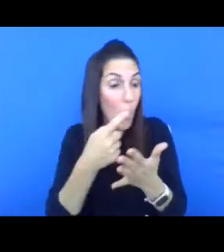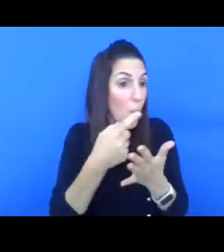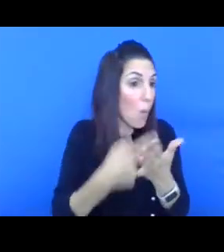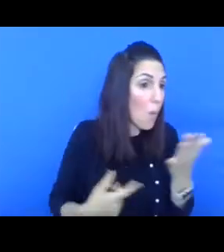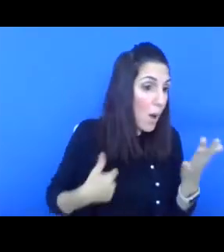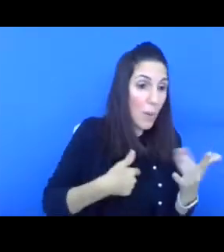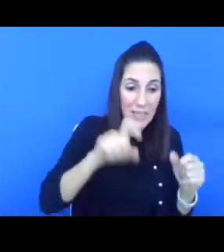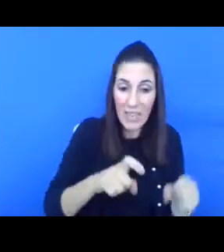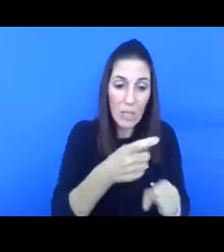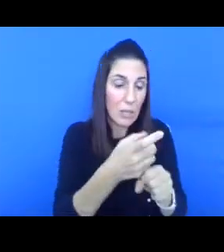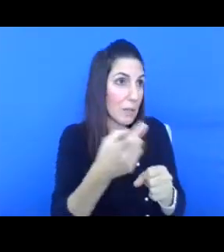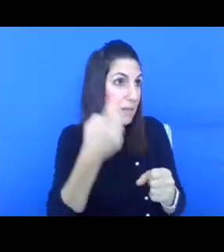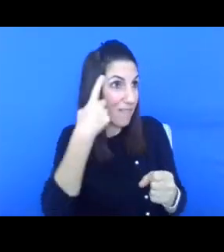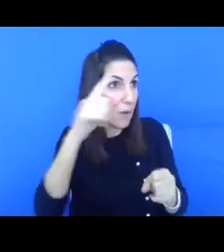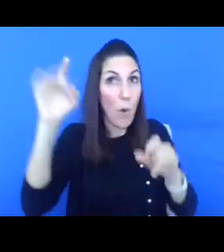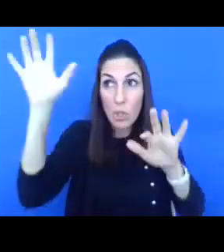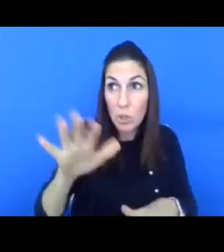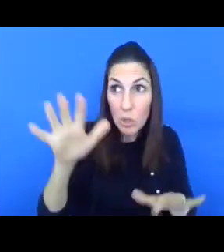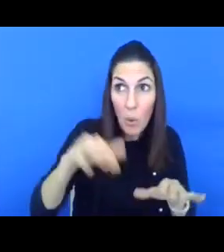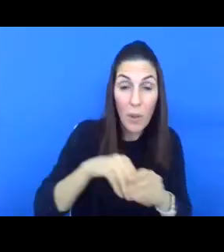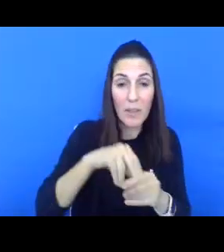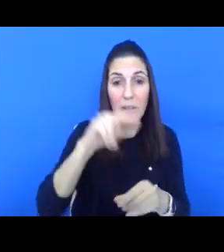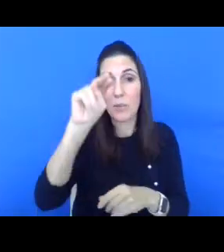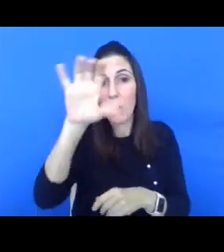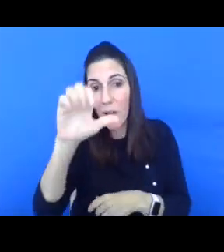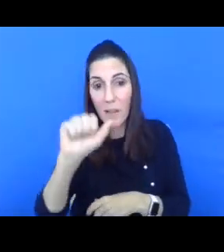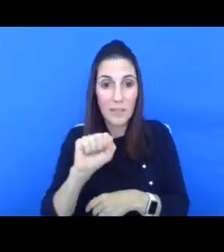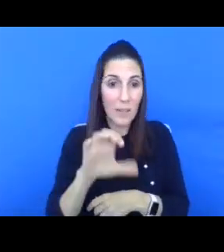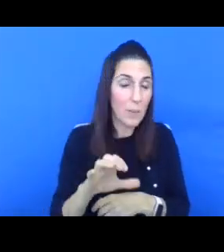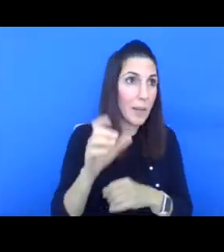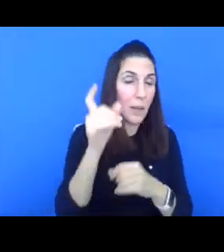and how we get there and the big picture and the small picture stuff to look at. I will take